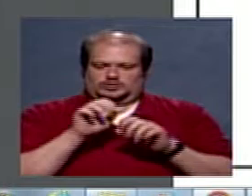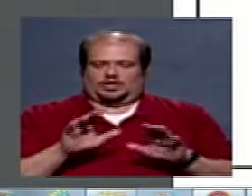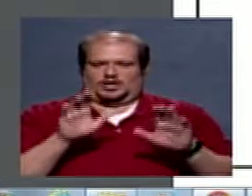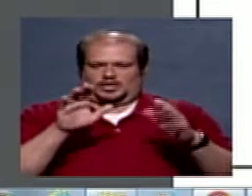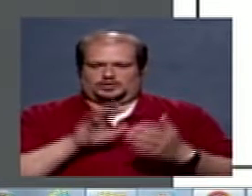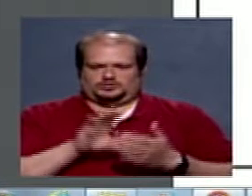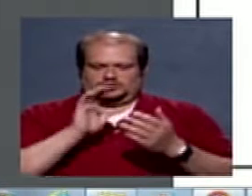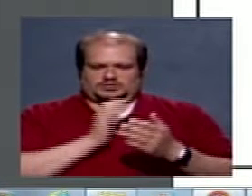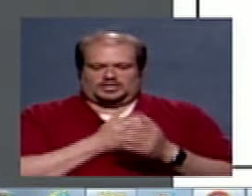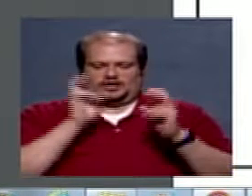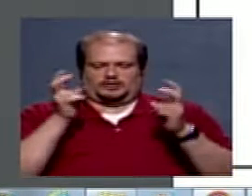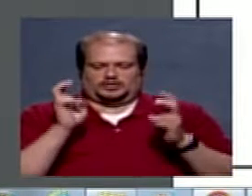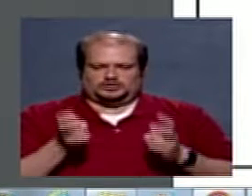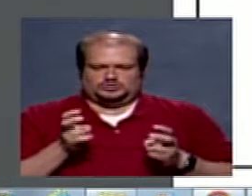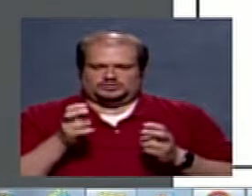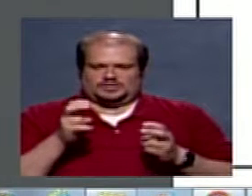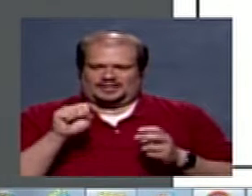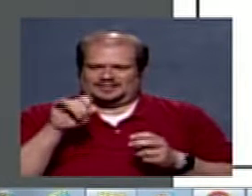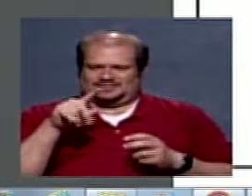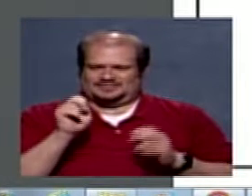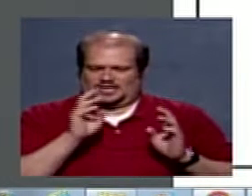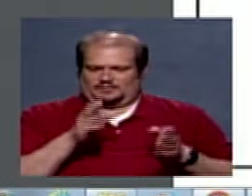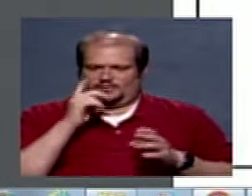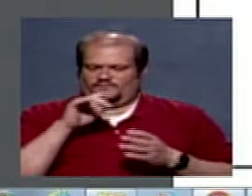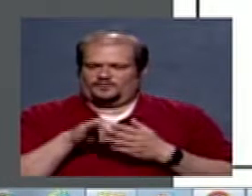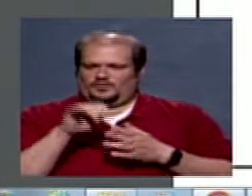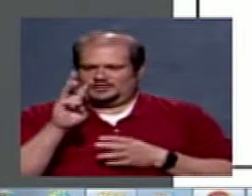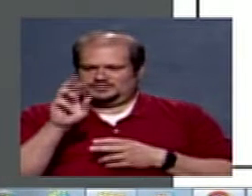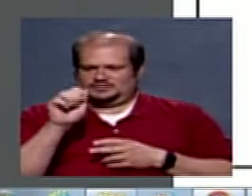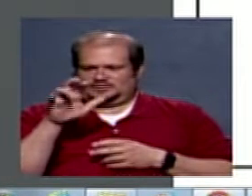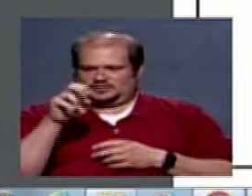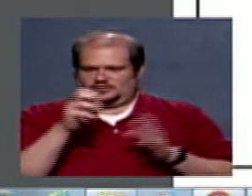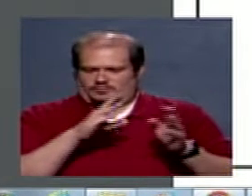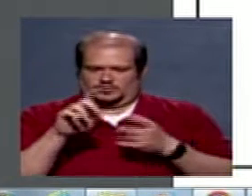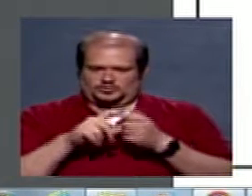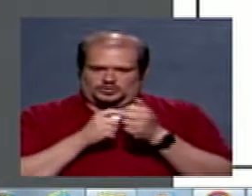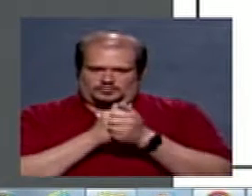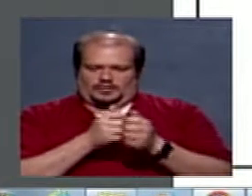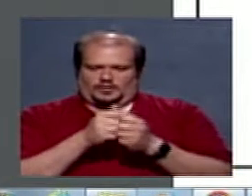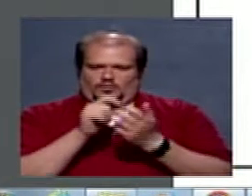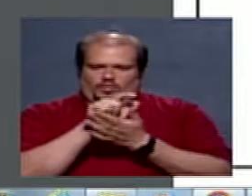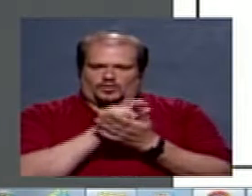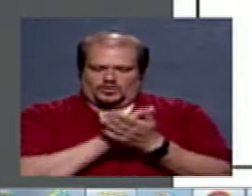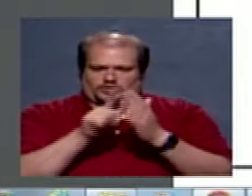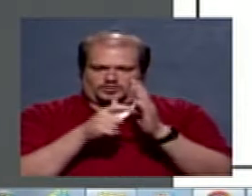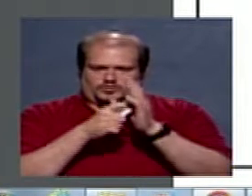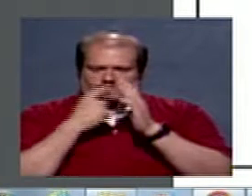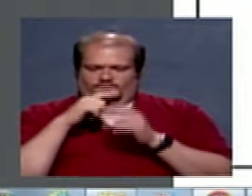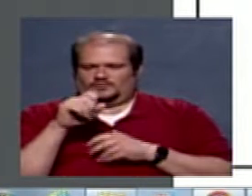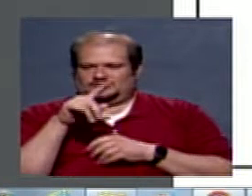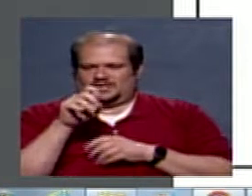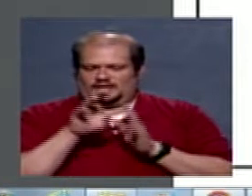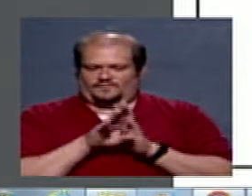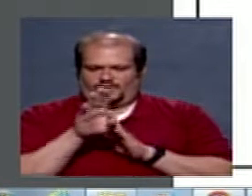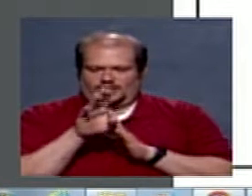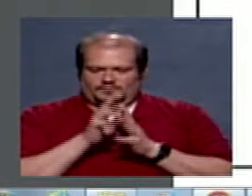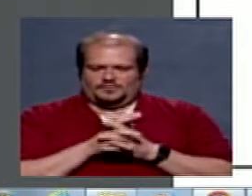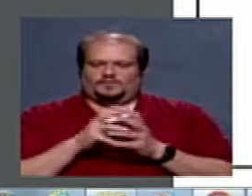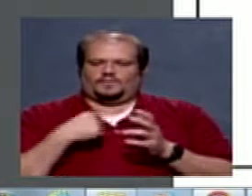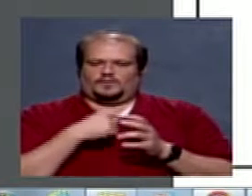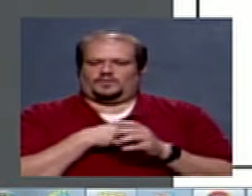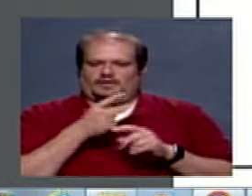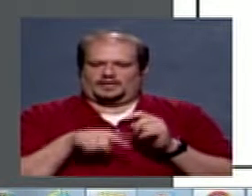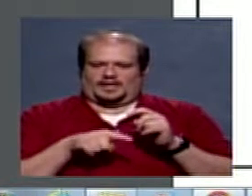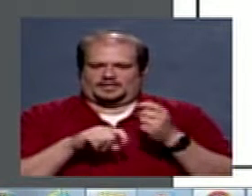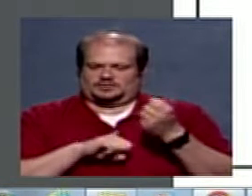addressing staff issues and the site plan for the 6-acre tract appears to comply with ordinance criteria for site development, we're